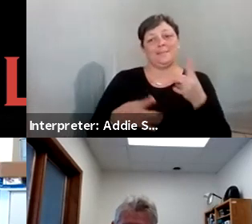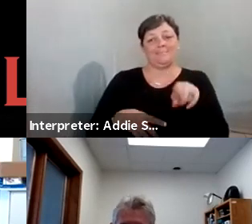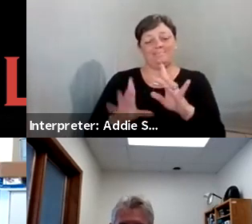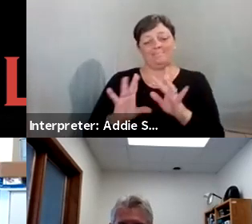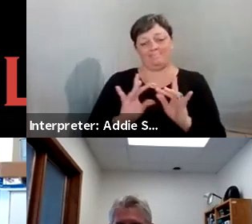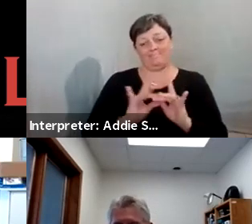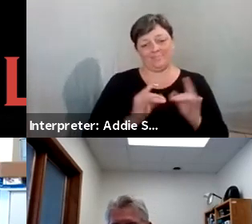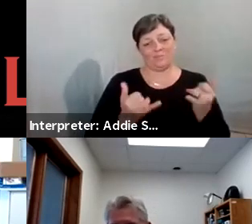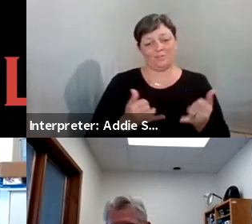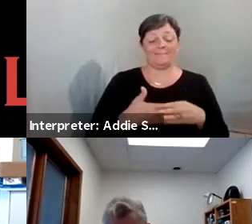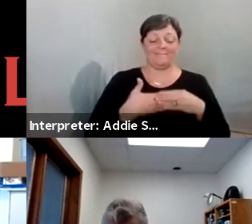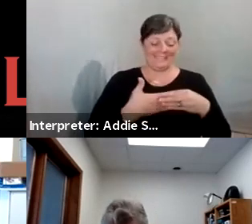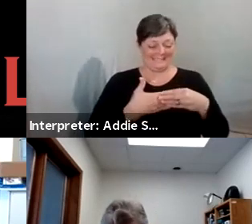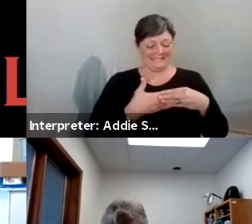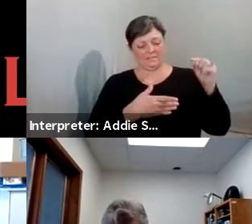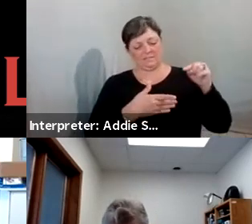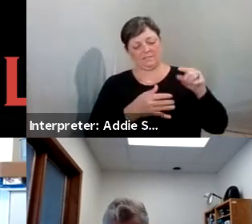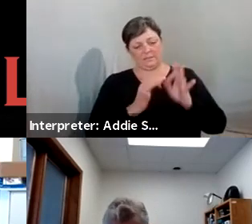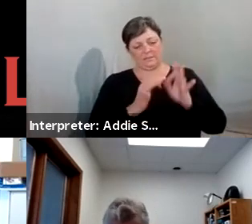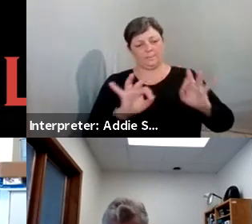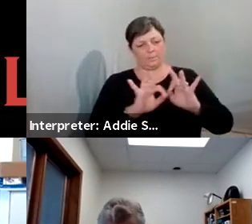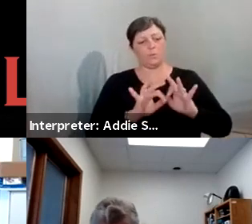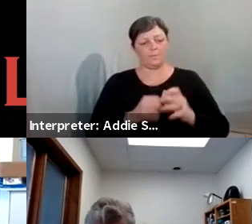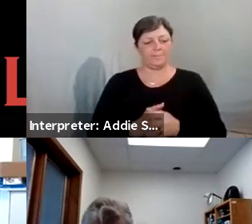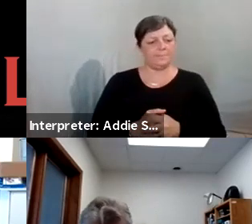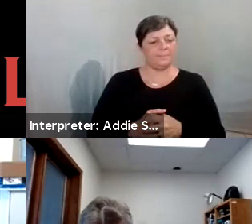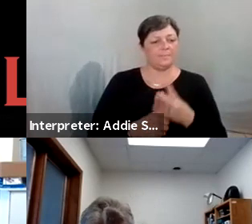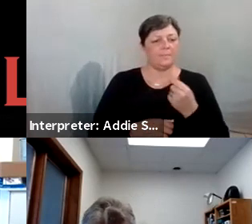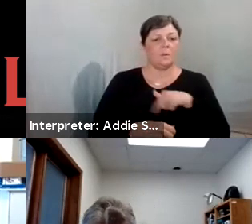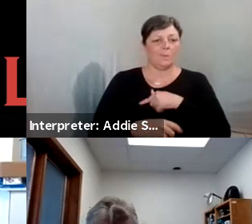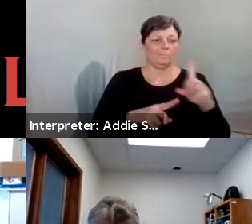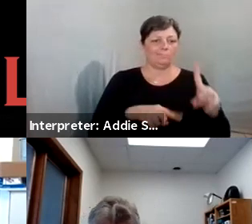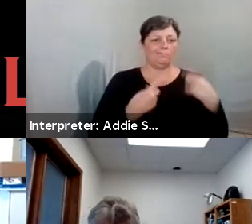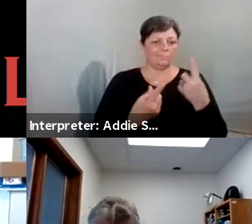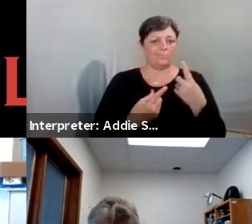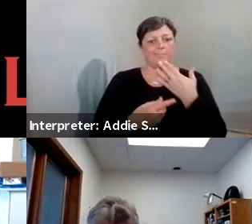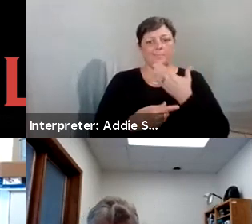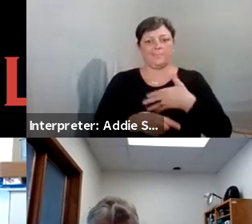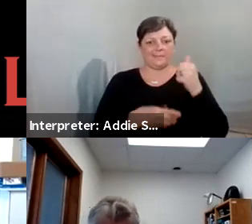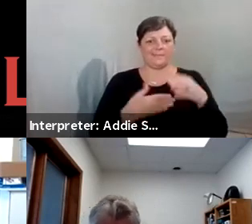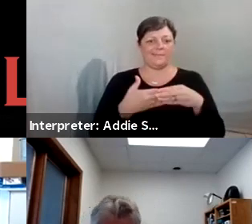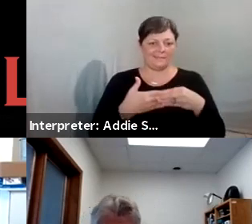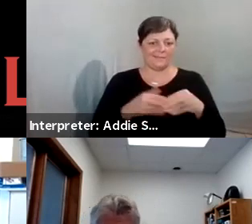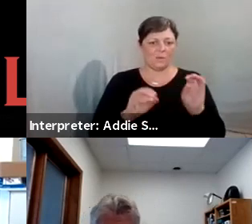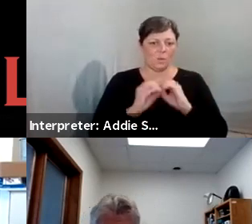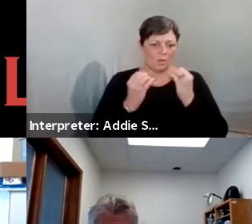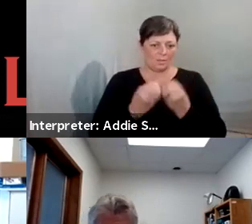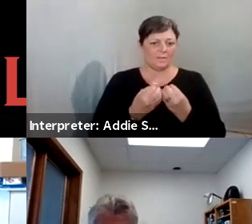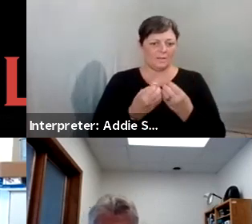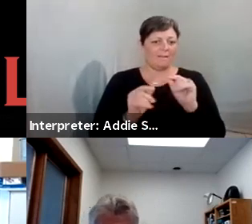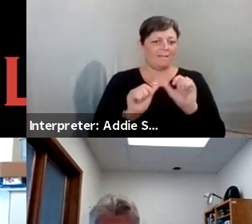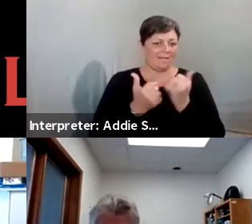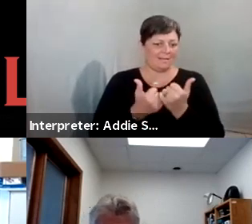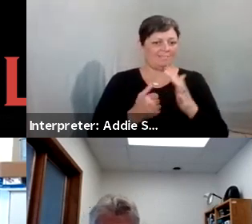mentioned today, flexibility is key in all that we're doing. And I think we have been one of the most flexible organizations and agencies